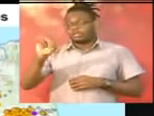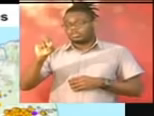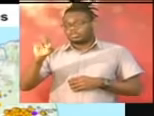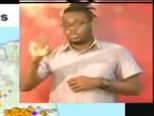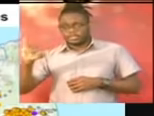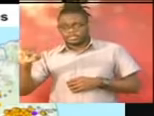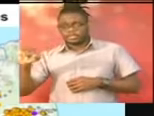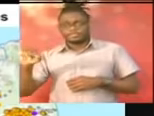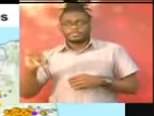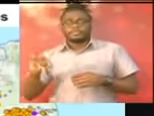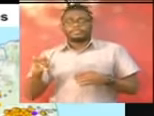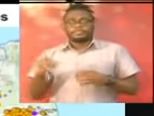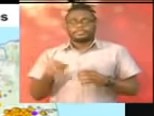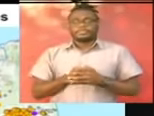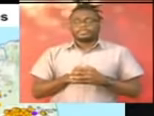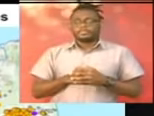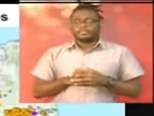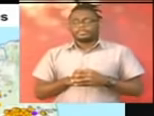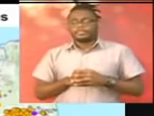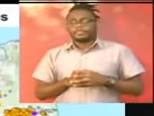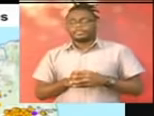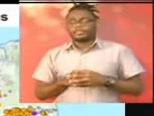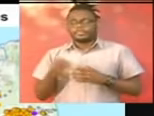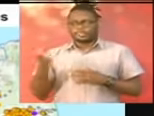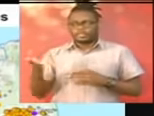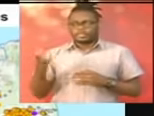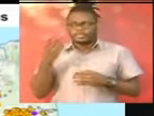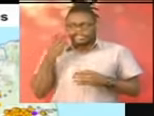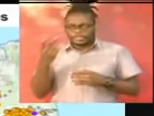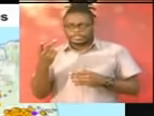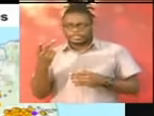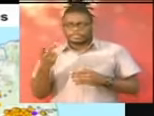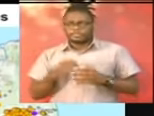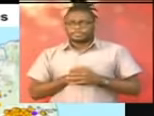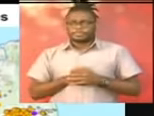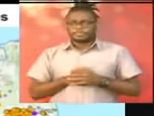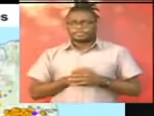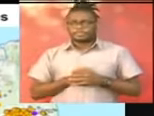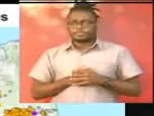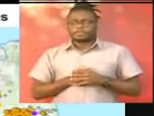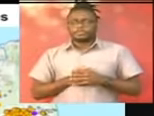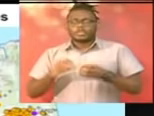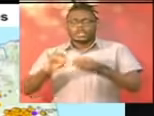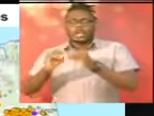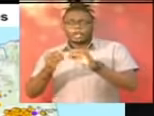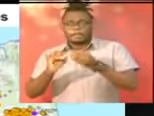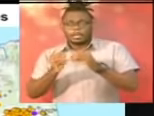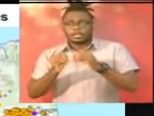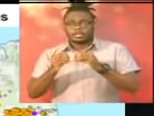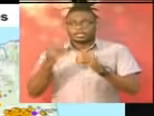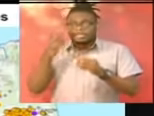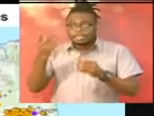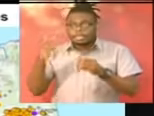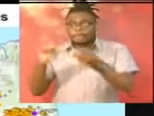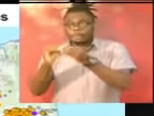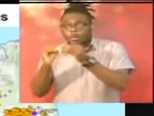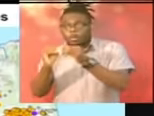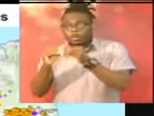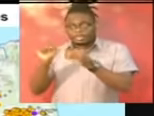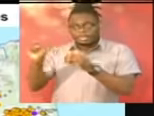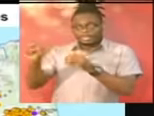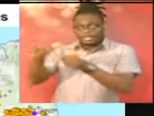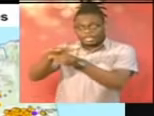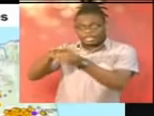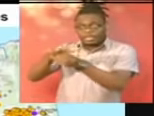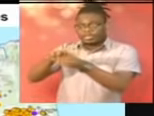that week moved downwards when we look at the data nationally. And again, the cases showed a preference for those areas with higher population and